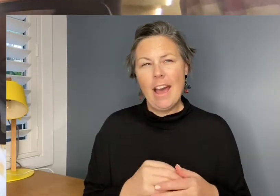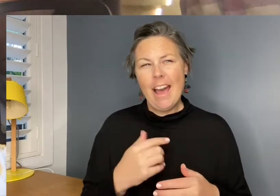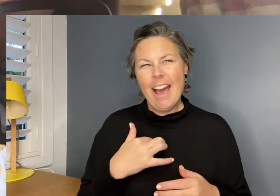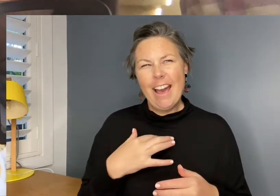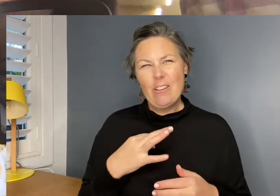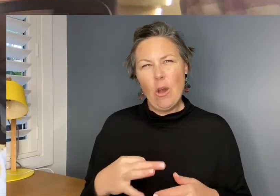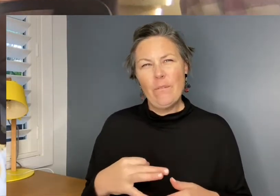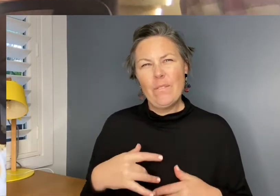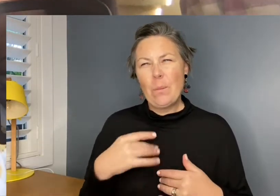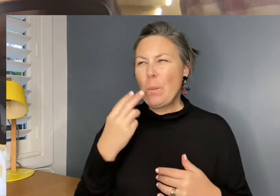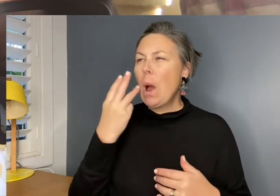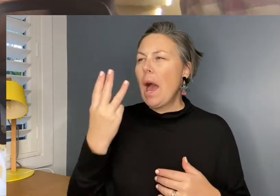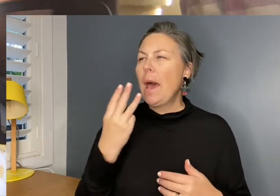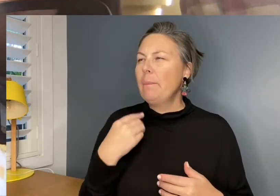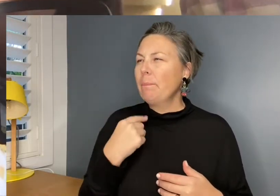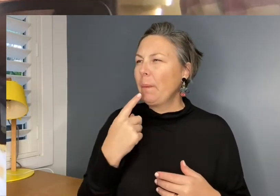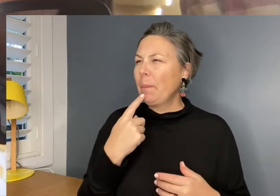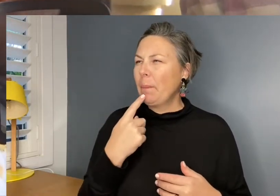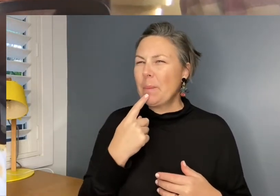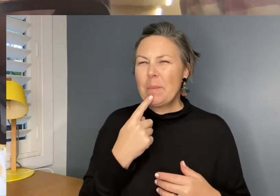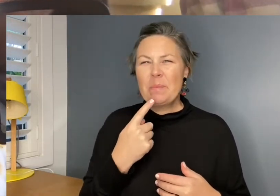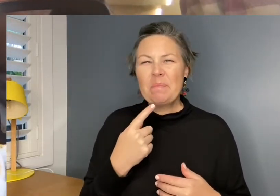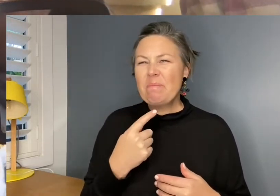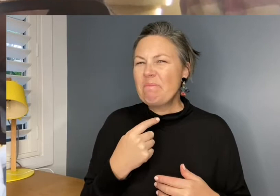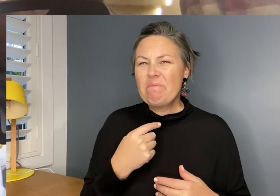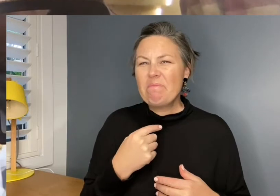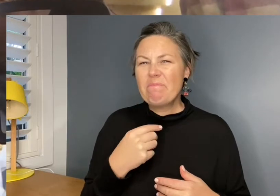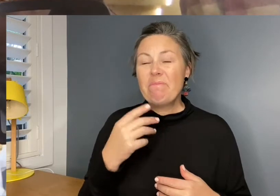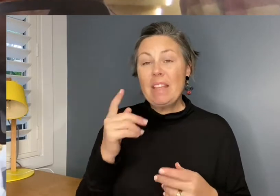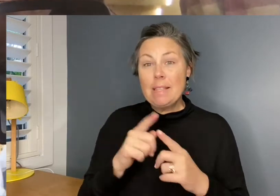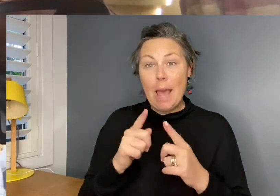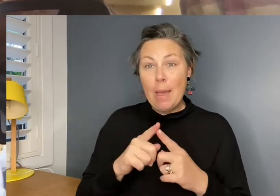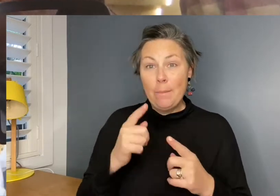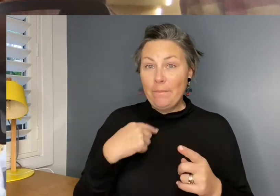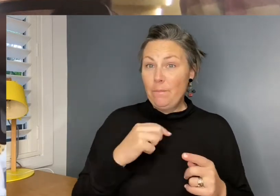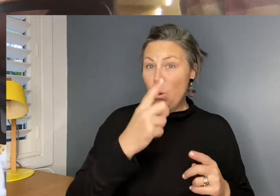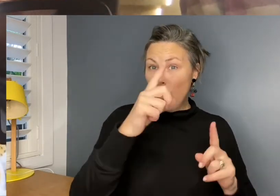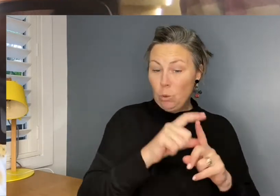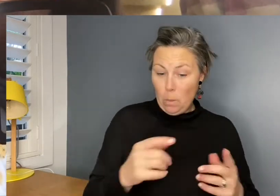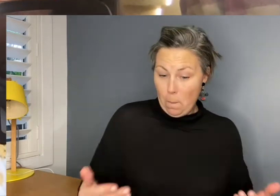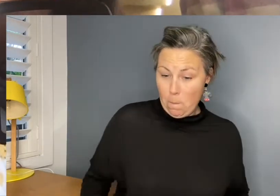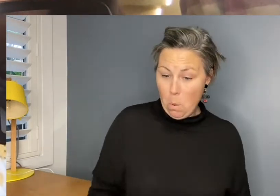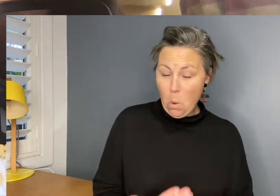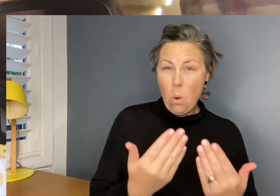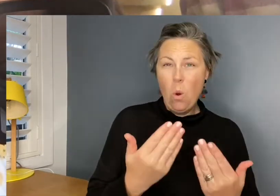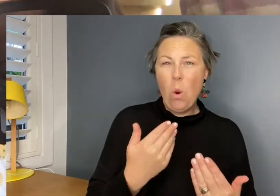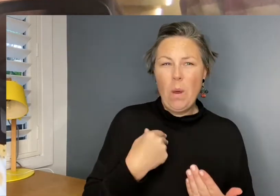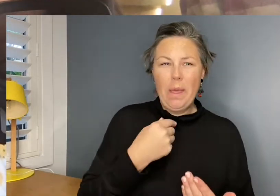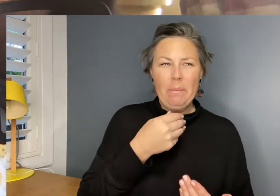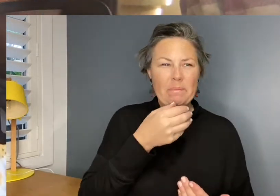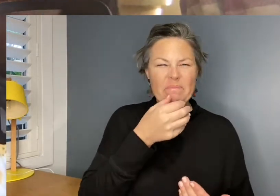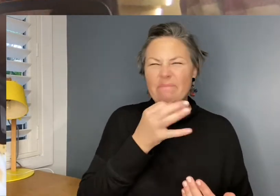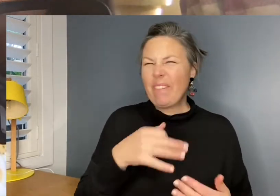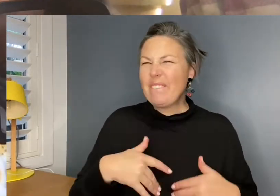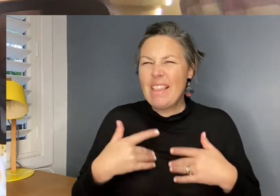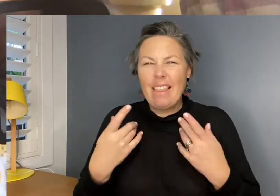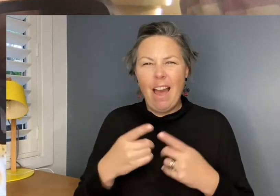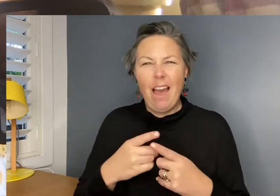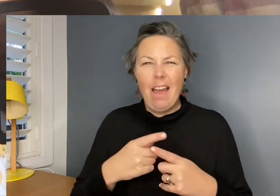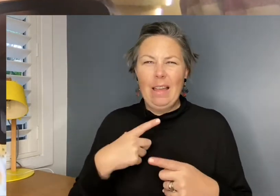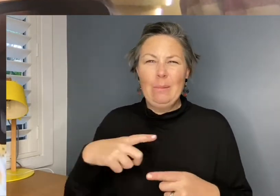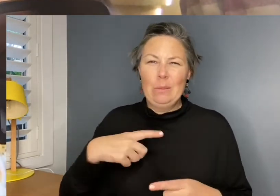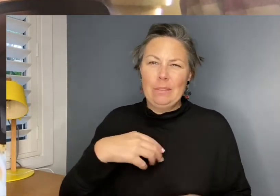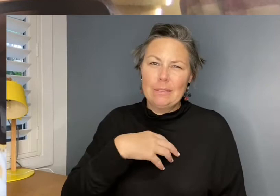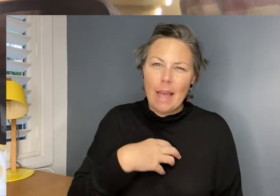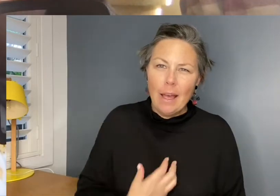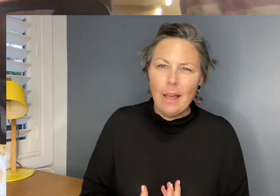been feeling like wine. Like straight after birth, I was very much the same with honey. I didn't feel like drinking for quite a few weeks. You know, you're so tired, you just